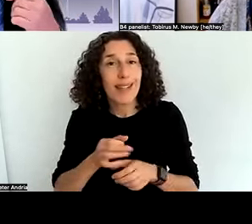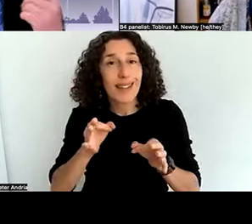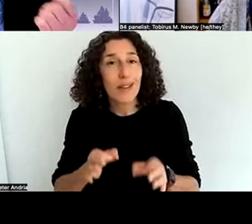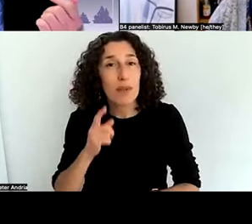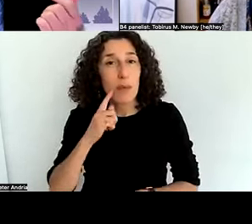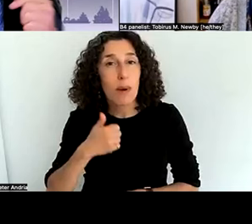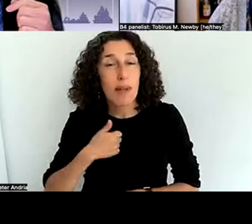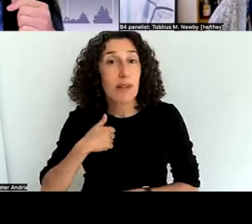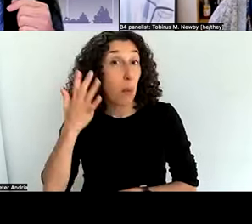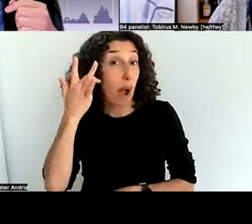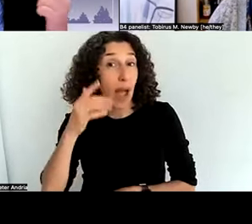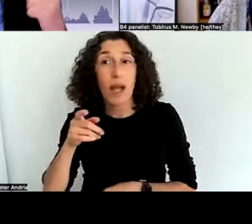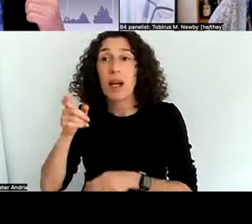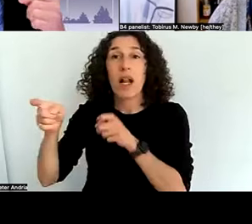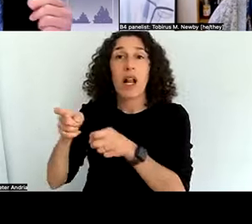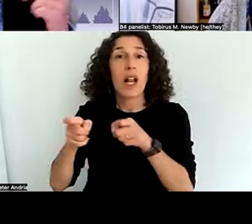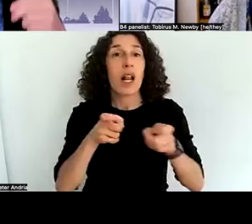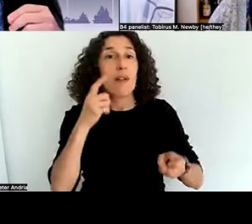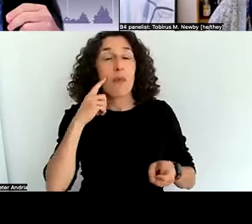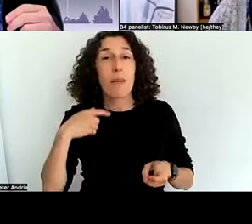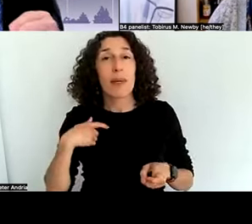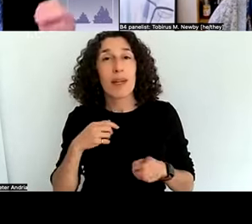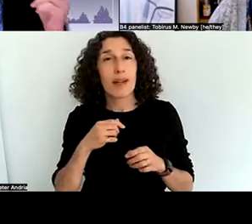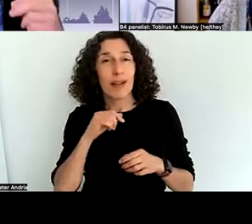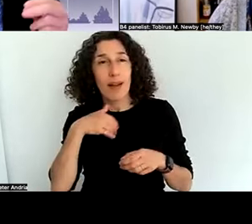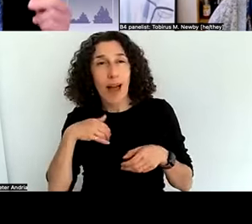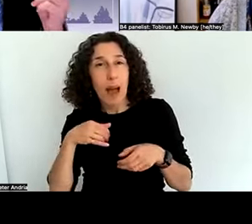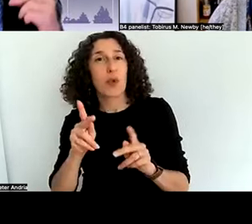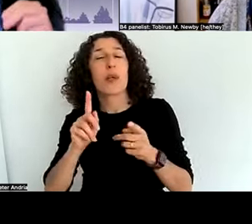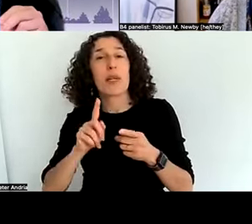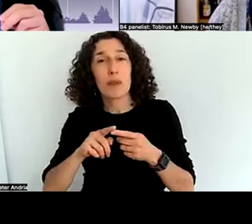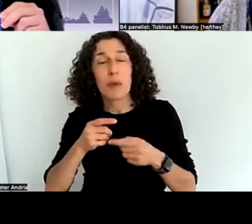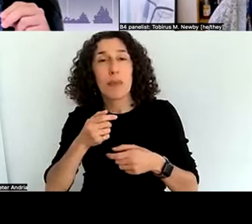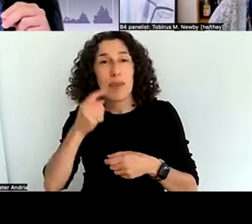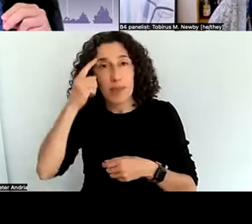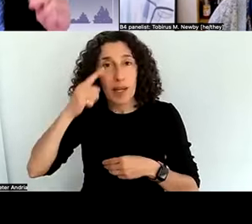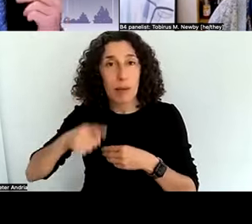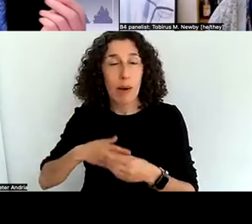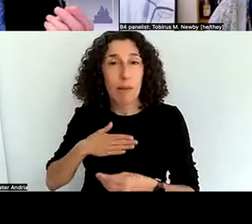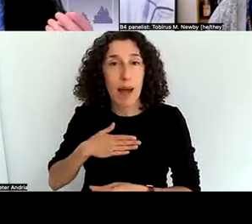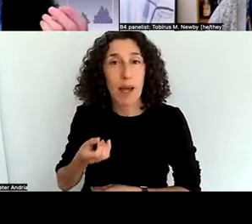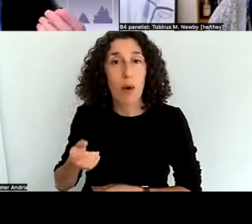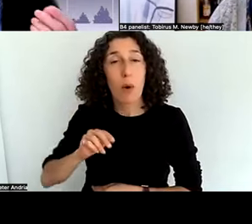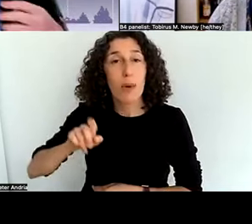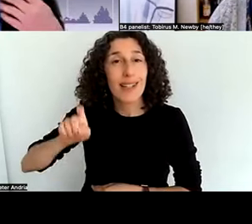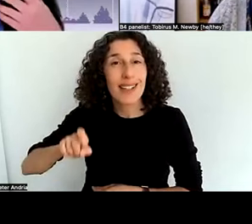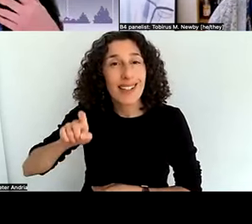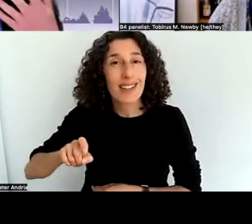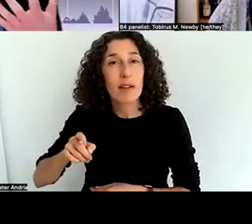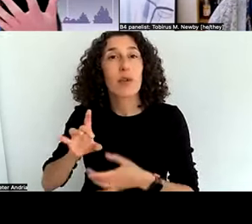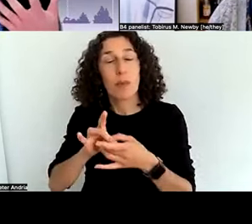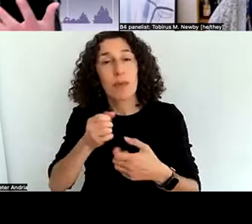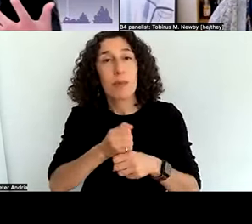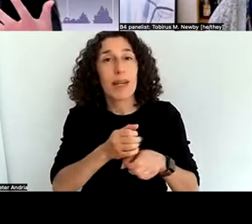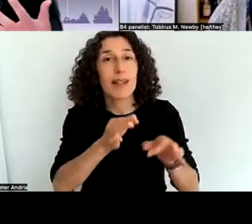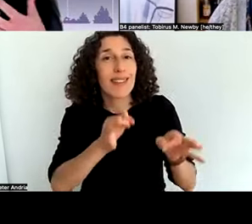what my needs were. So I didn't have the practice of thinking about my needs. And so how would it's kind of like, if I don't